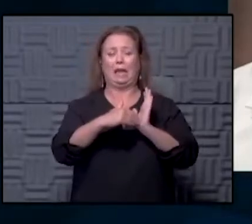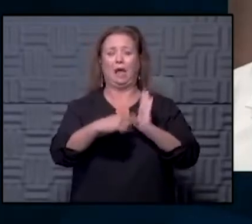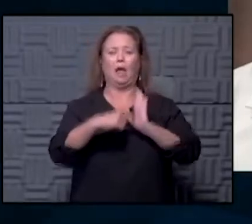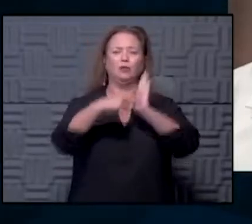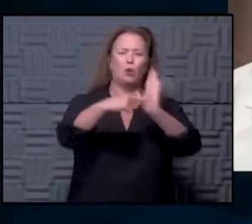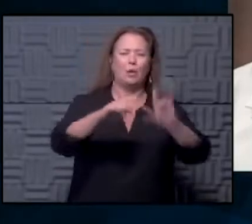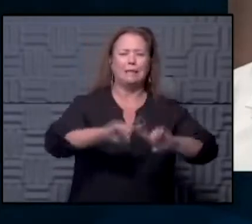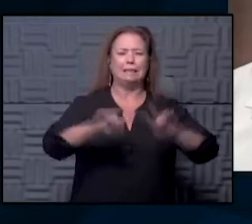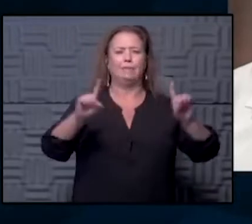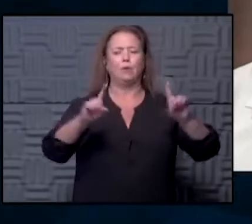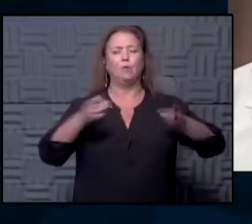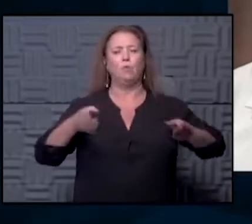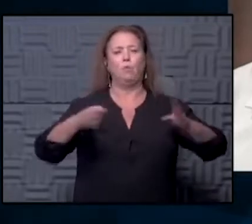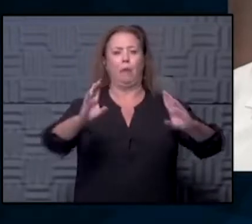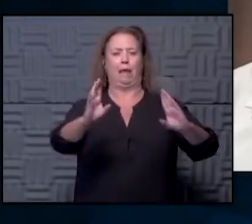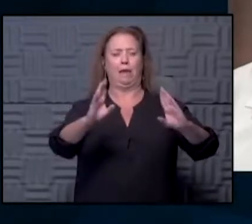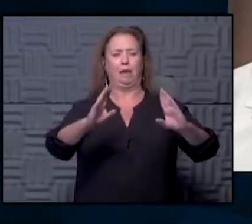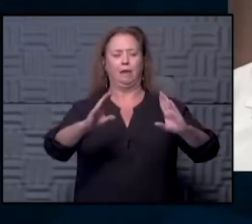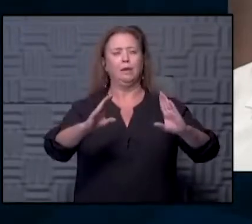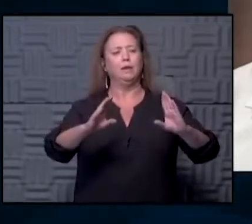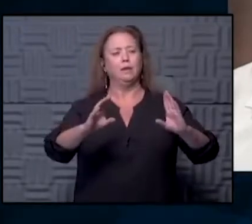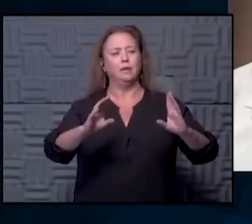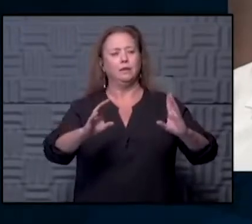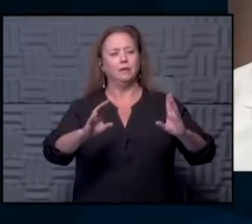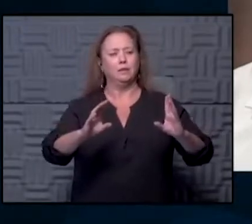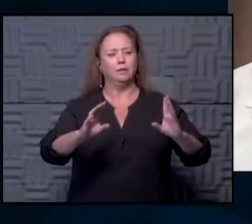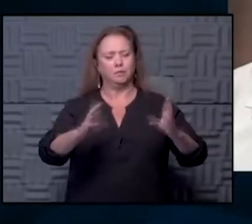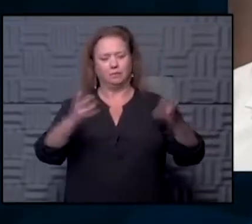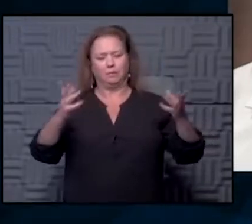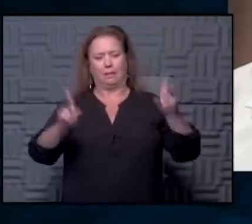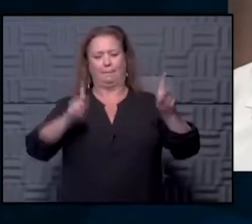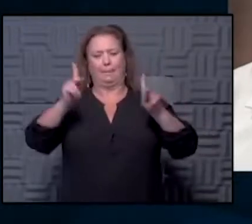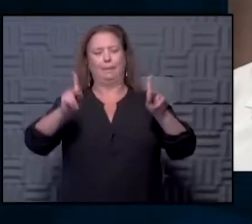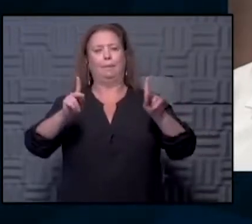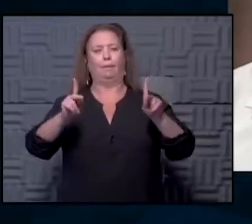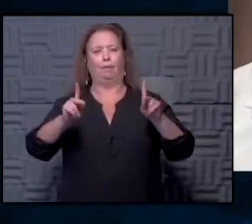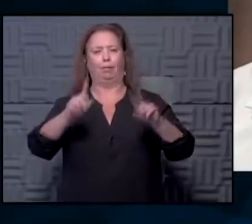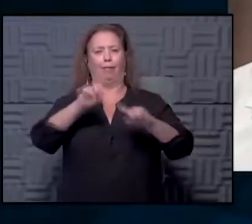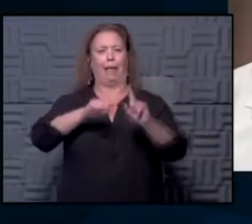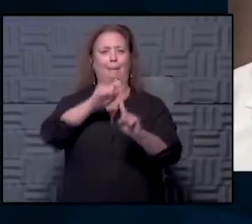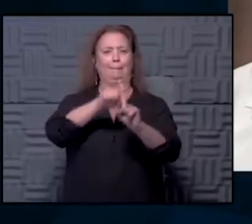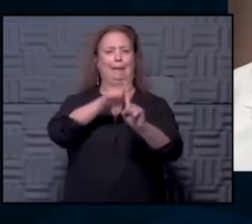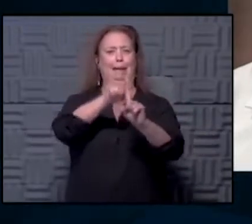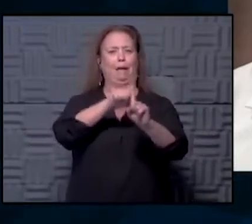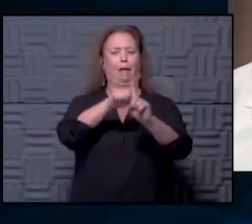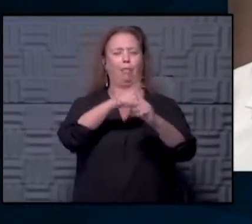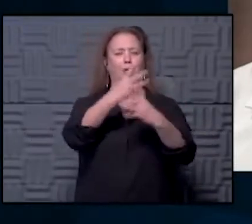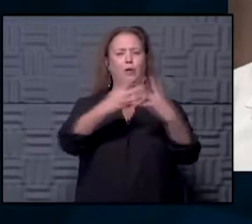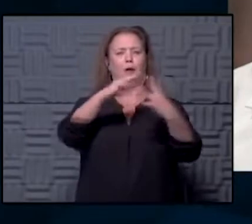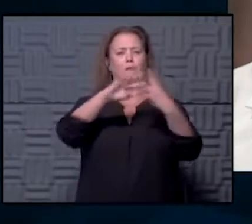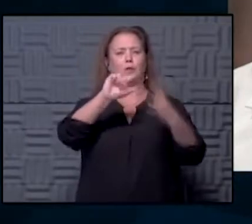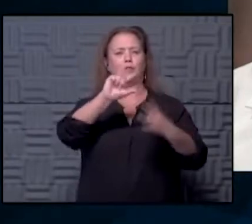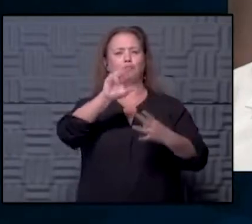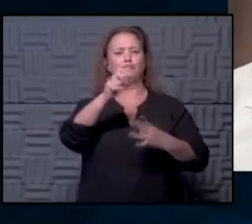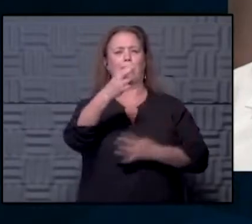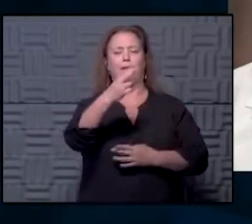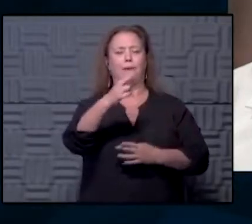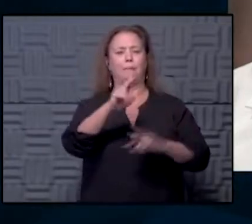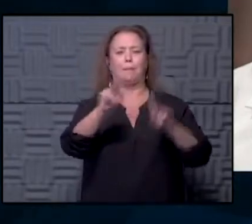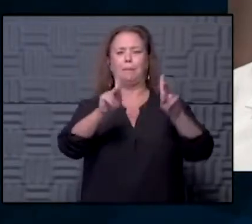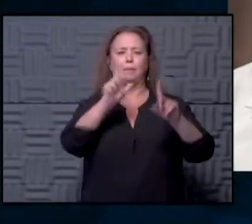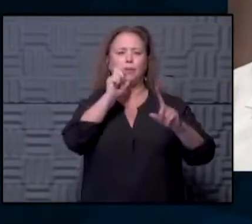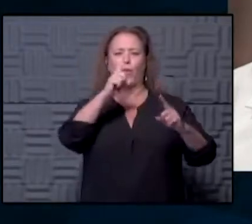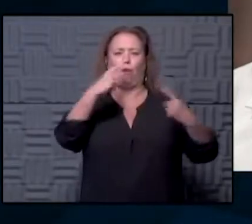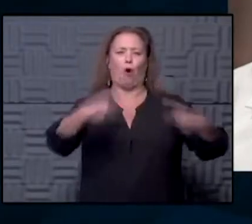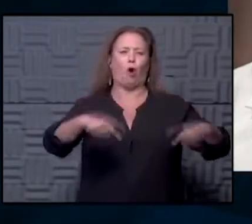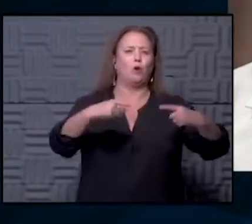different, so that the people can't nitpick on the graph itself. But nobody argues with the data